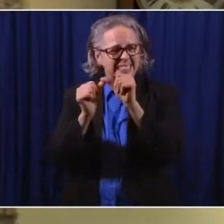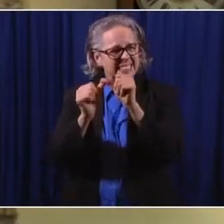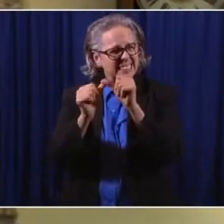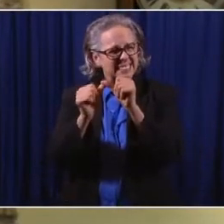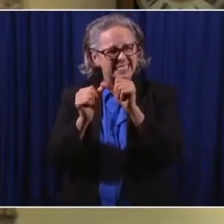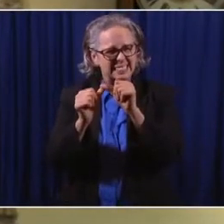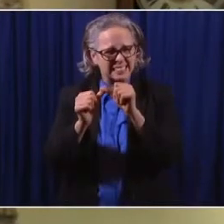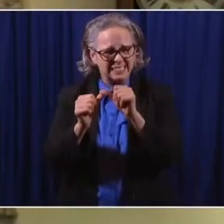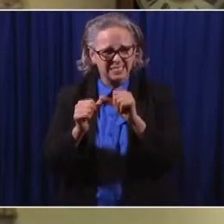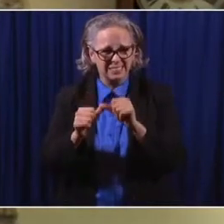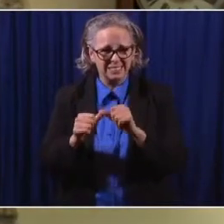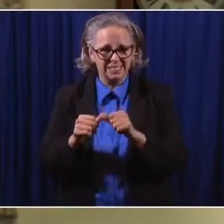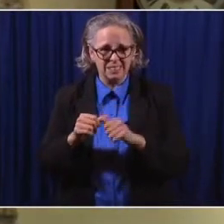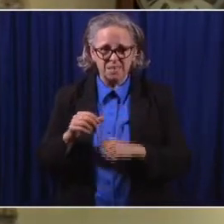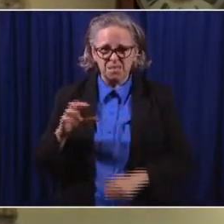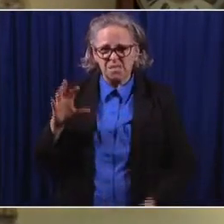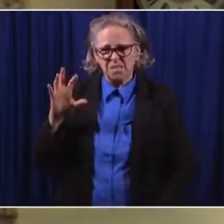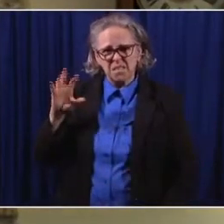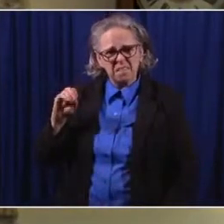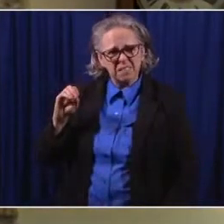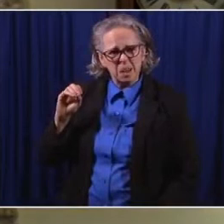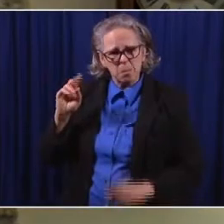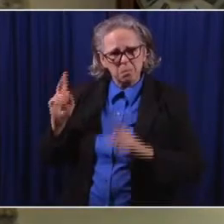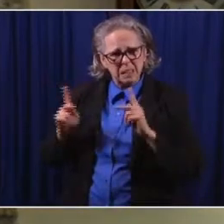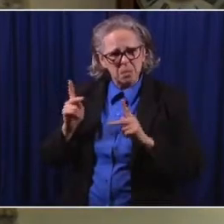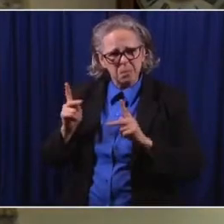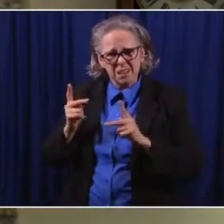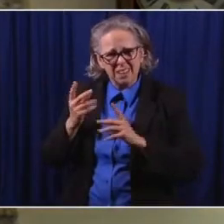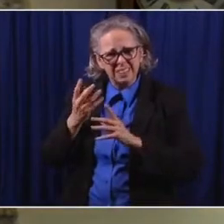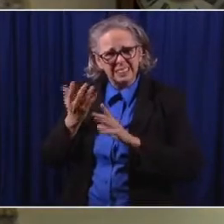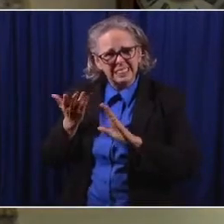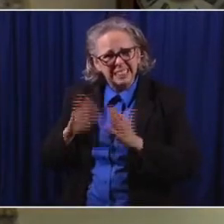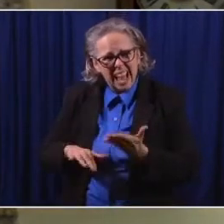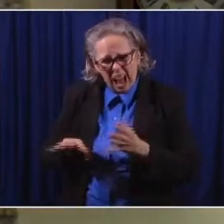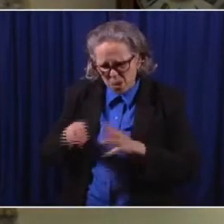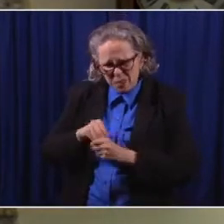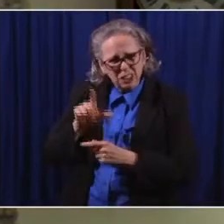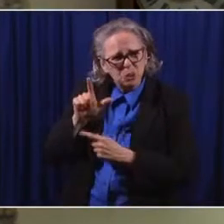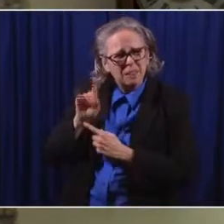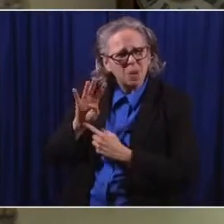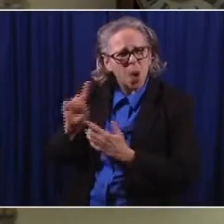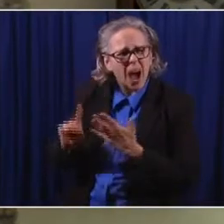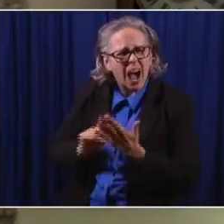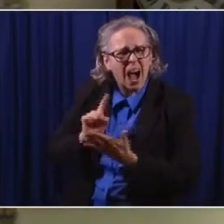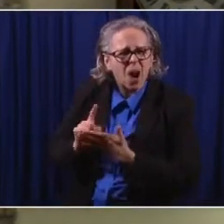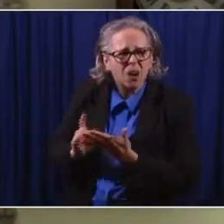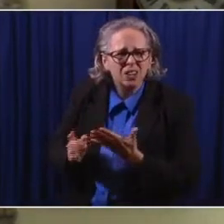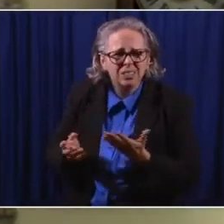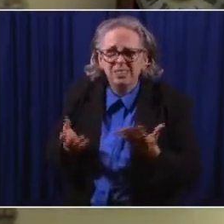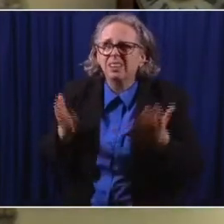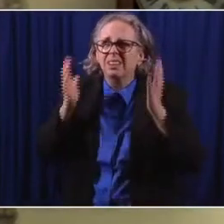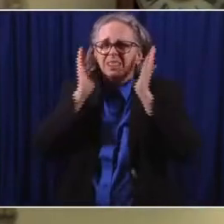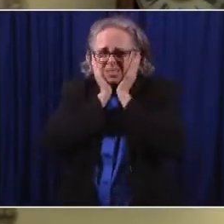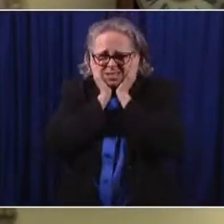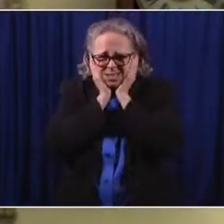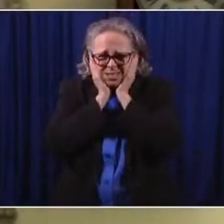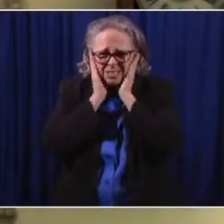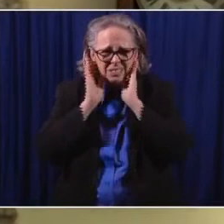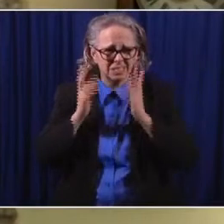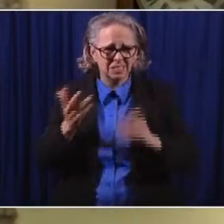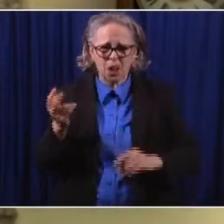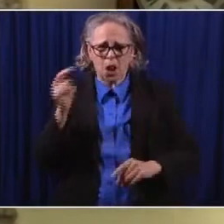today or reported. We got reports of their death today. And you look at our cases, they're not coming